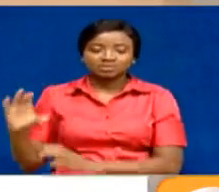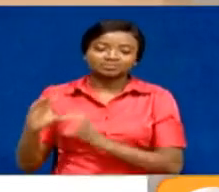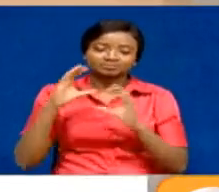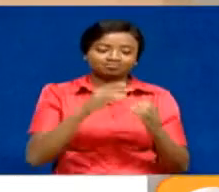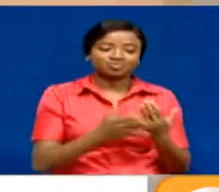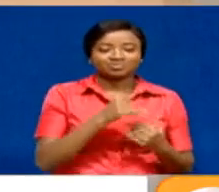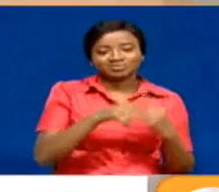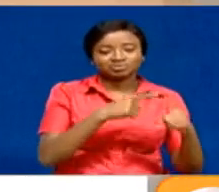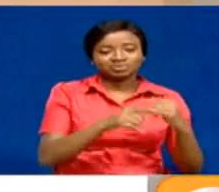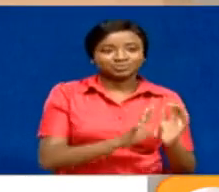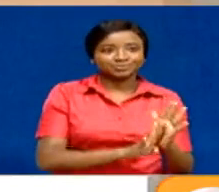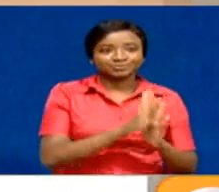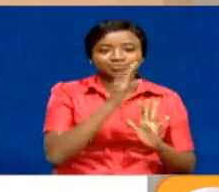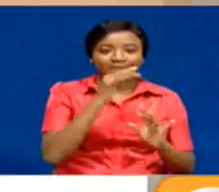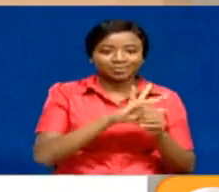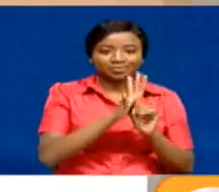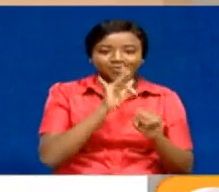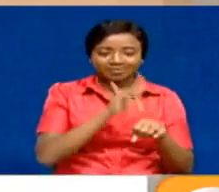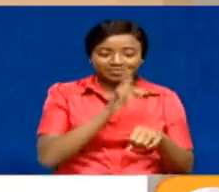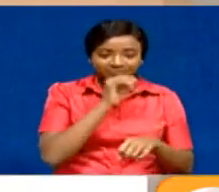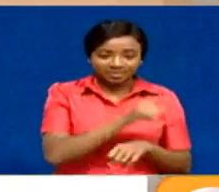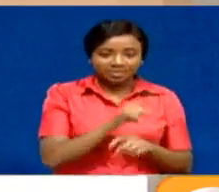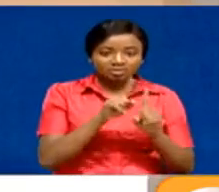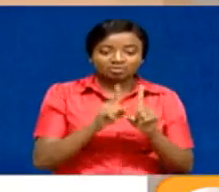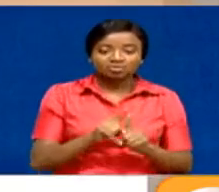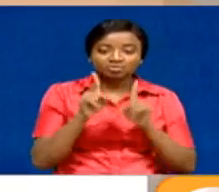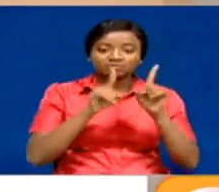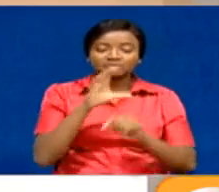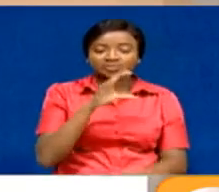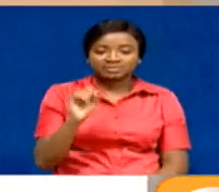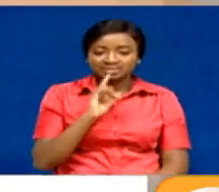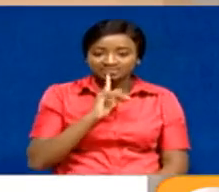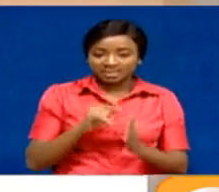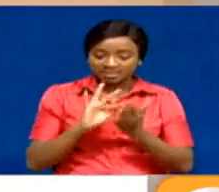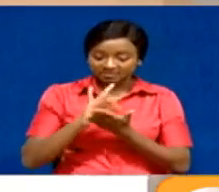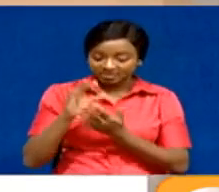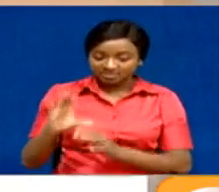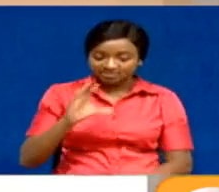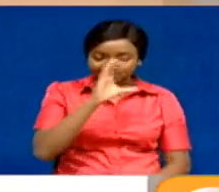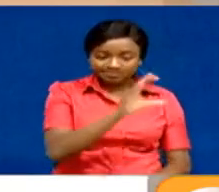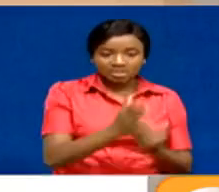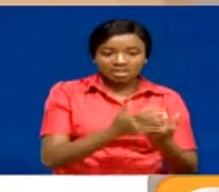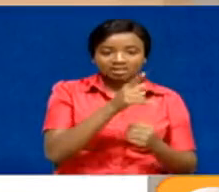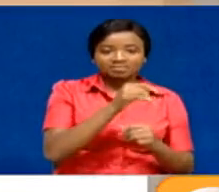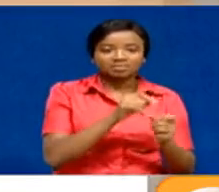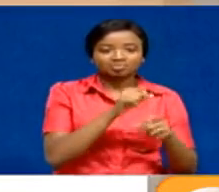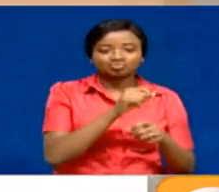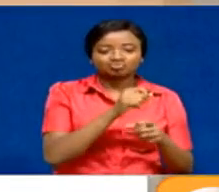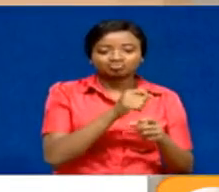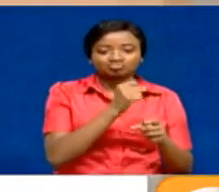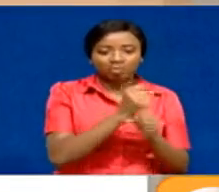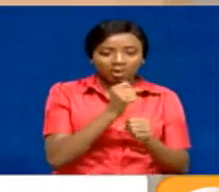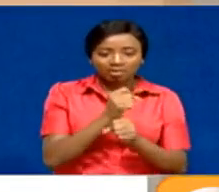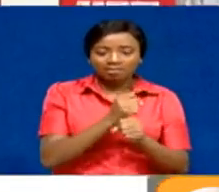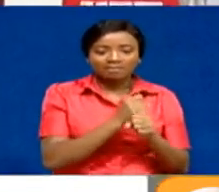by the COVID-19 pandemic. In a statement from Transport CS James Masharia, the funds will be part of the airline's restructuring program. In